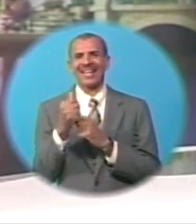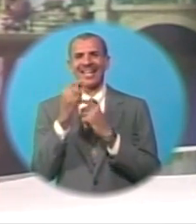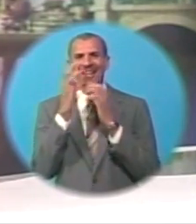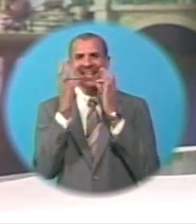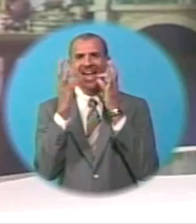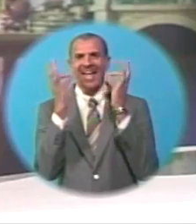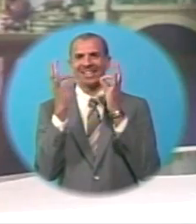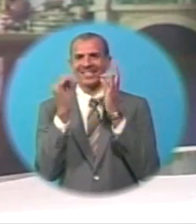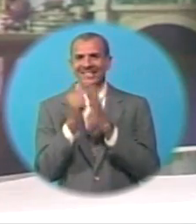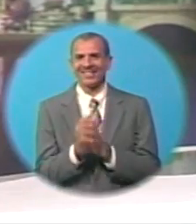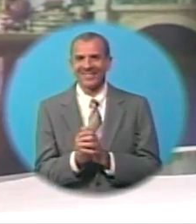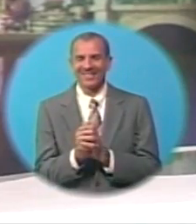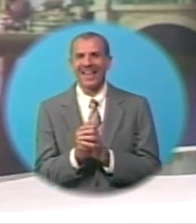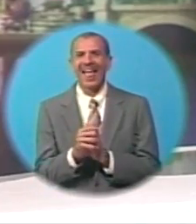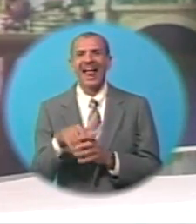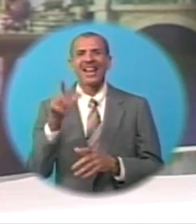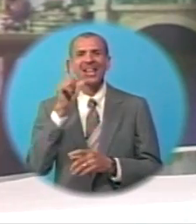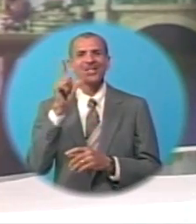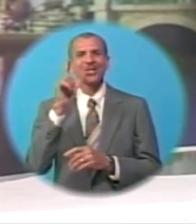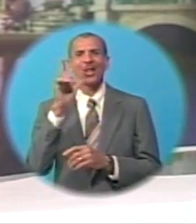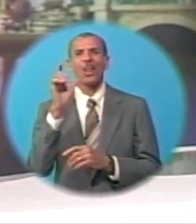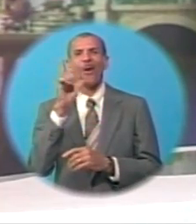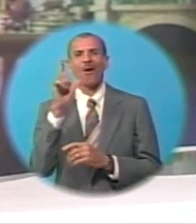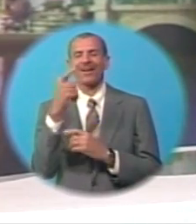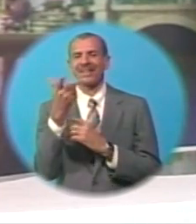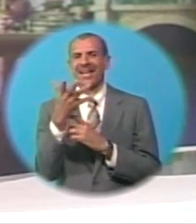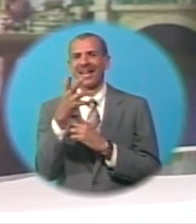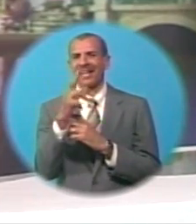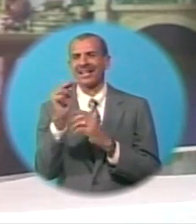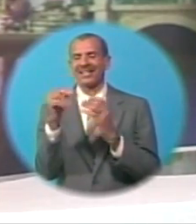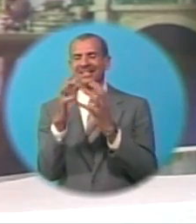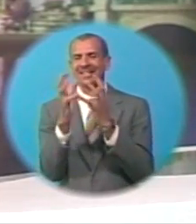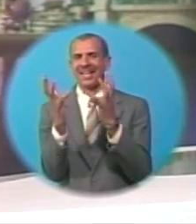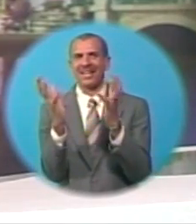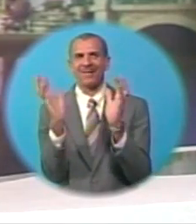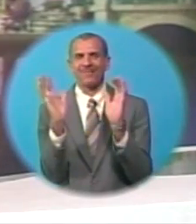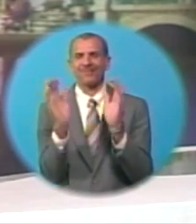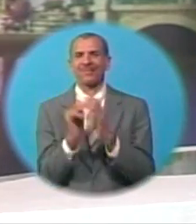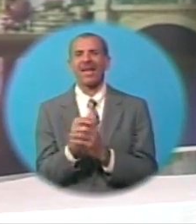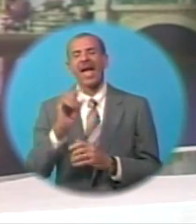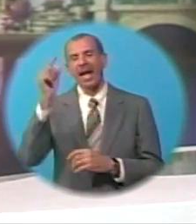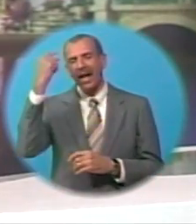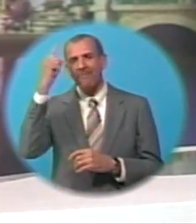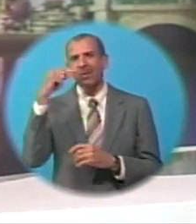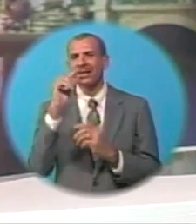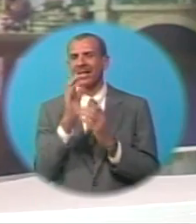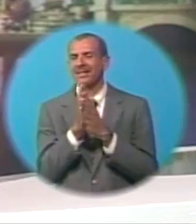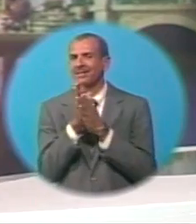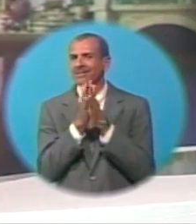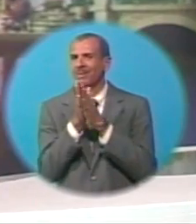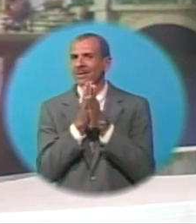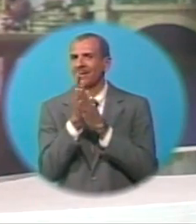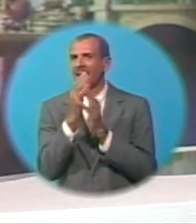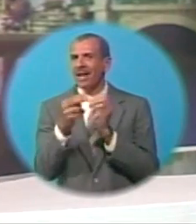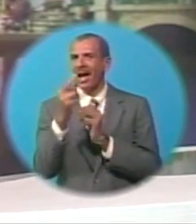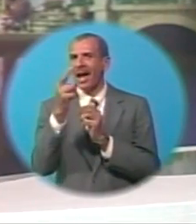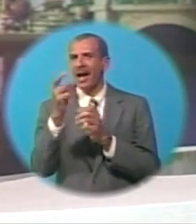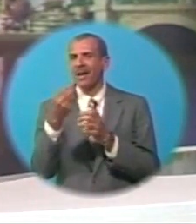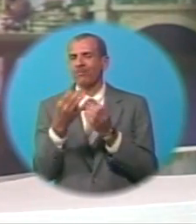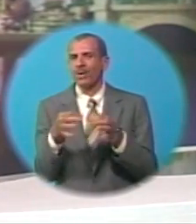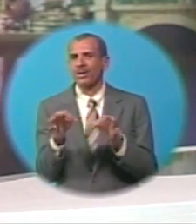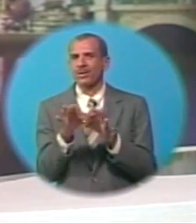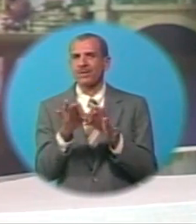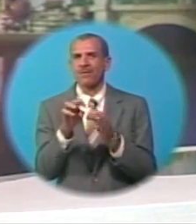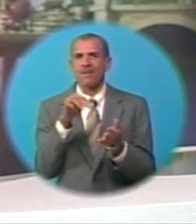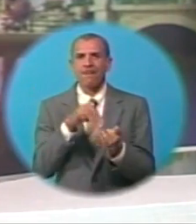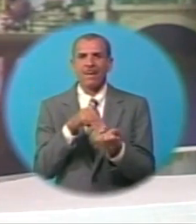Lisa Lord at the National Stadium. Our government is looking to assign a higher priority to medical